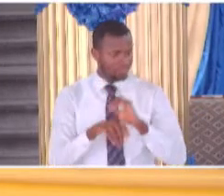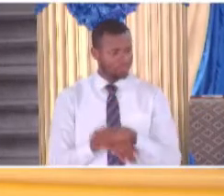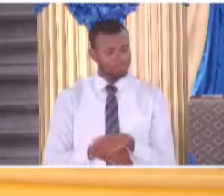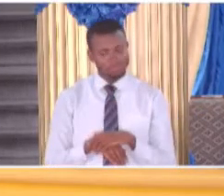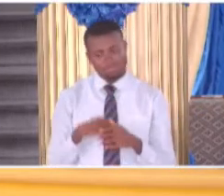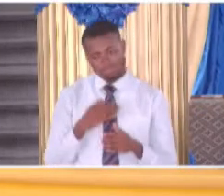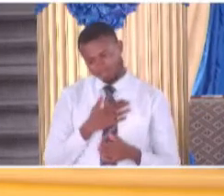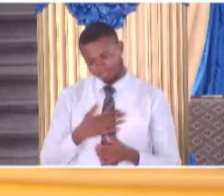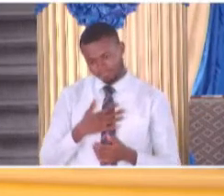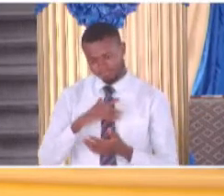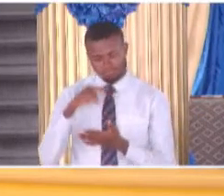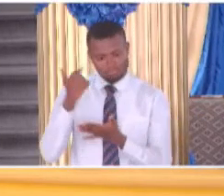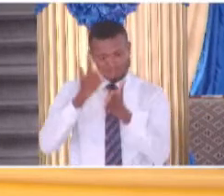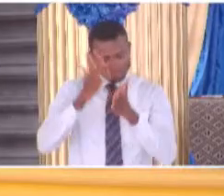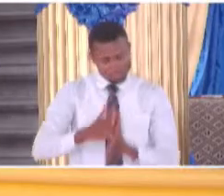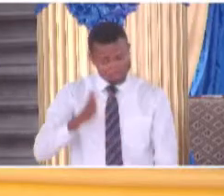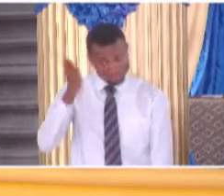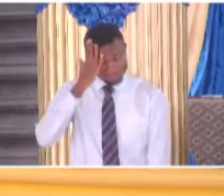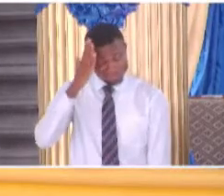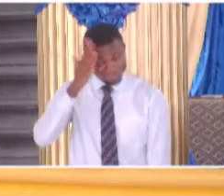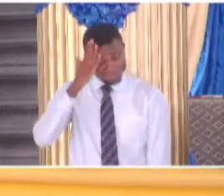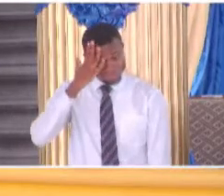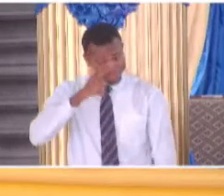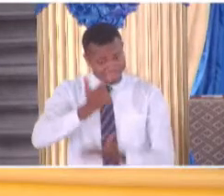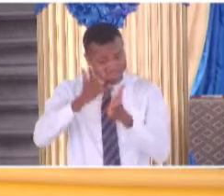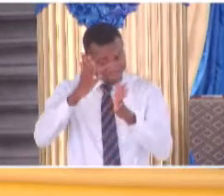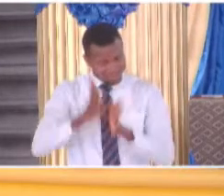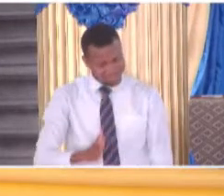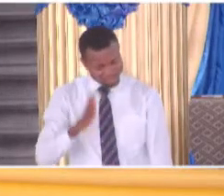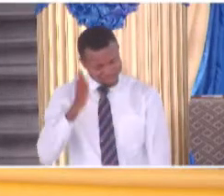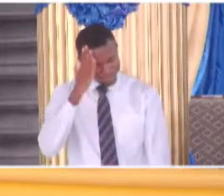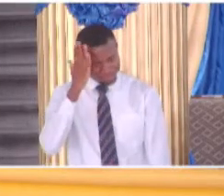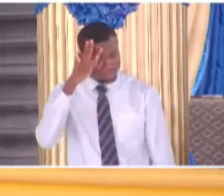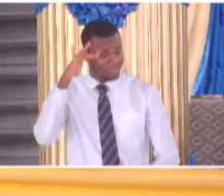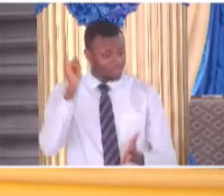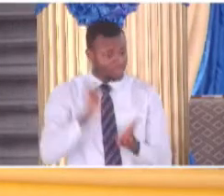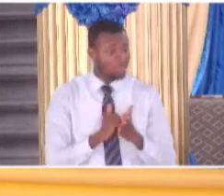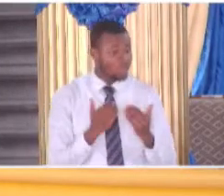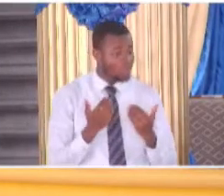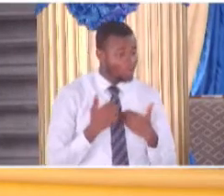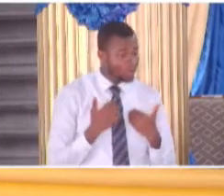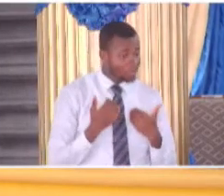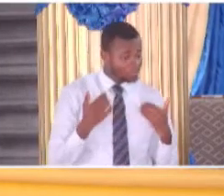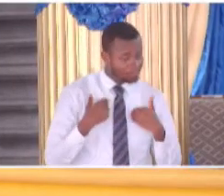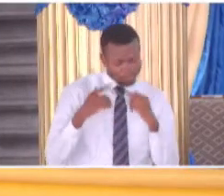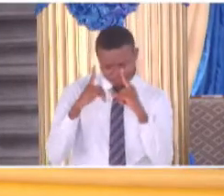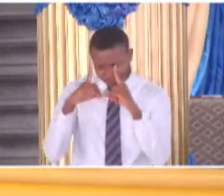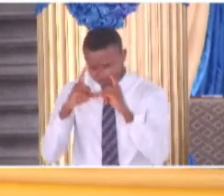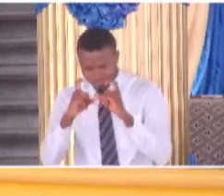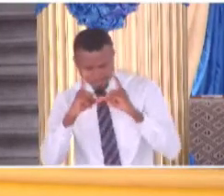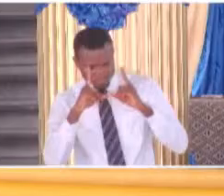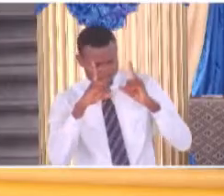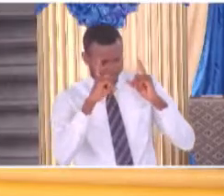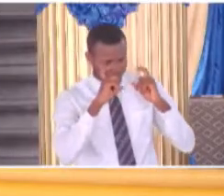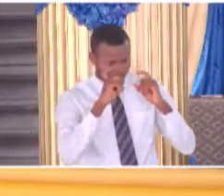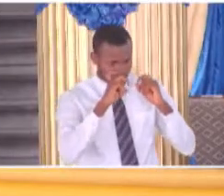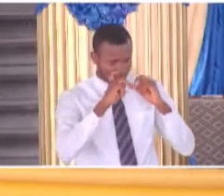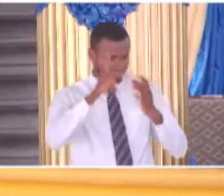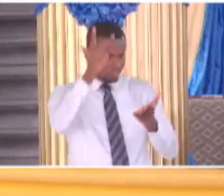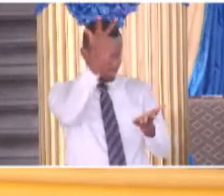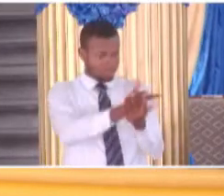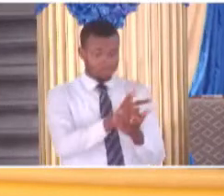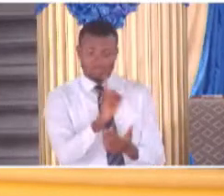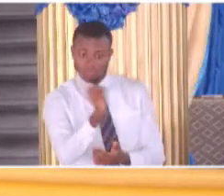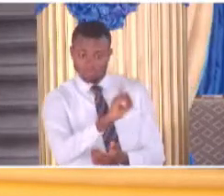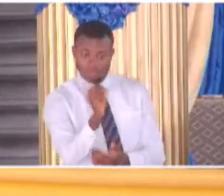Graduates, please kindly note, or graduates, please kindly note that we have commercial photographers stationed at the